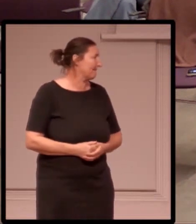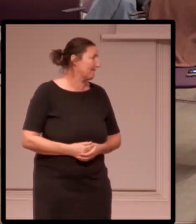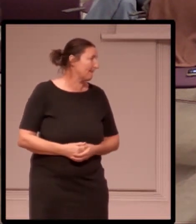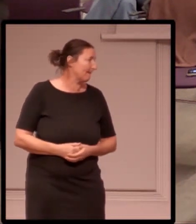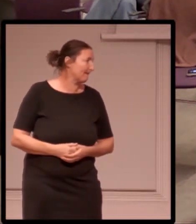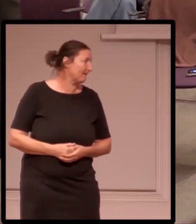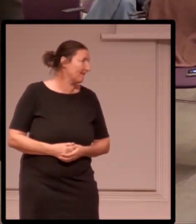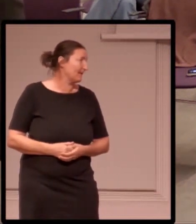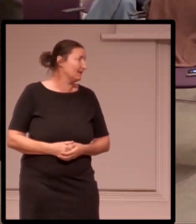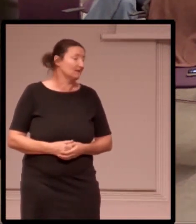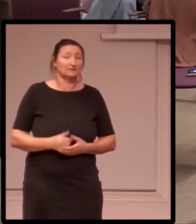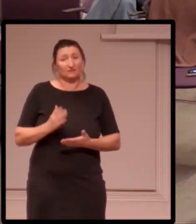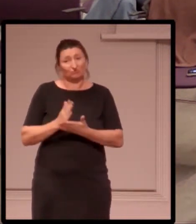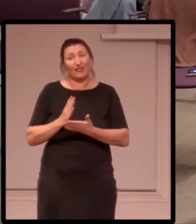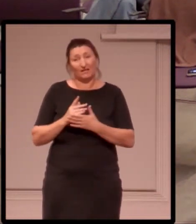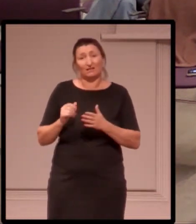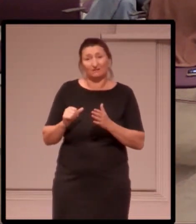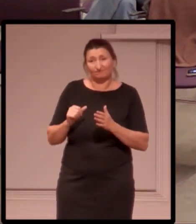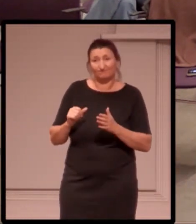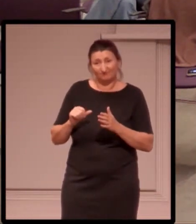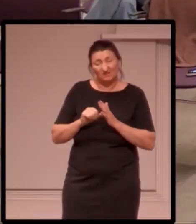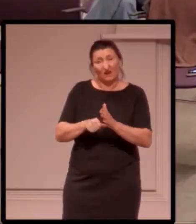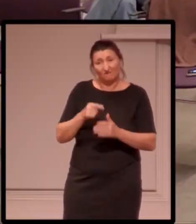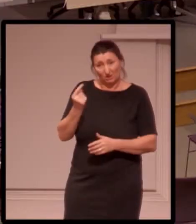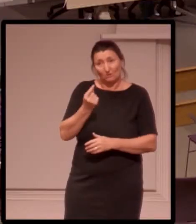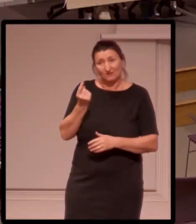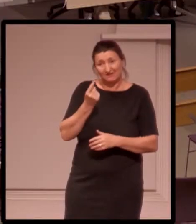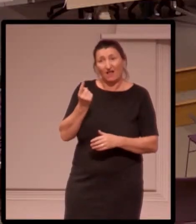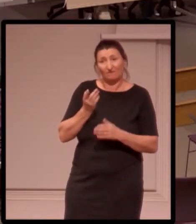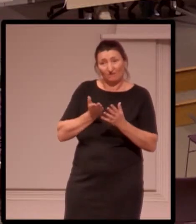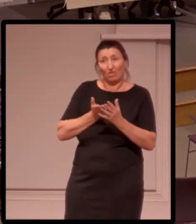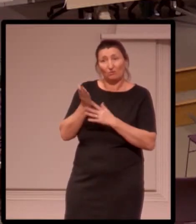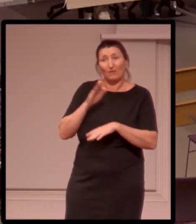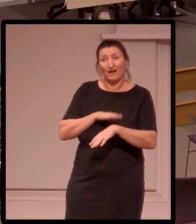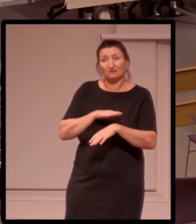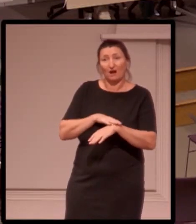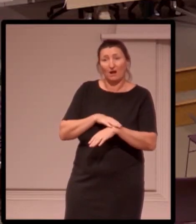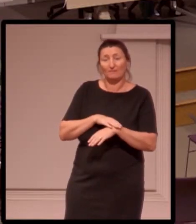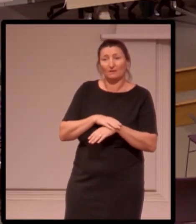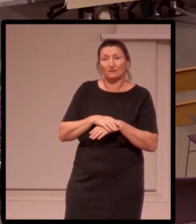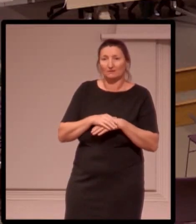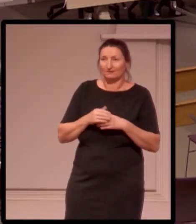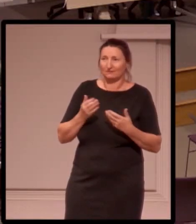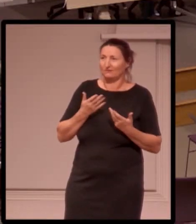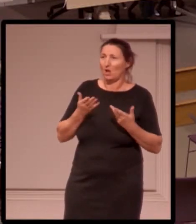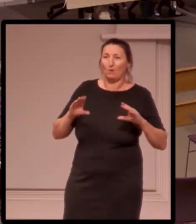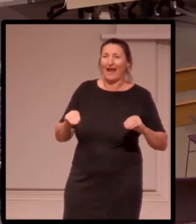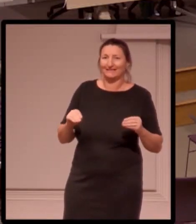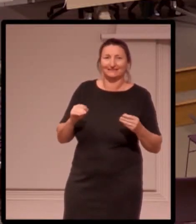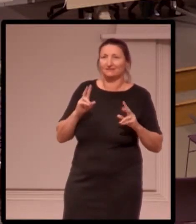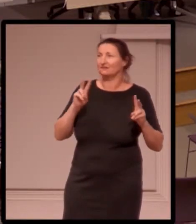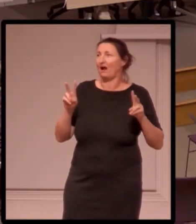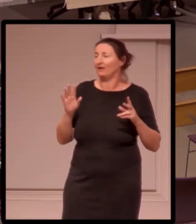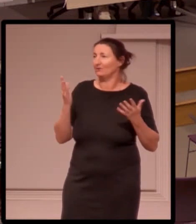Thank you. Hugely challenging time, and that must have been so difficult because you didn't have an ending, did you, and